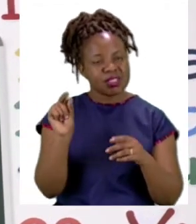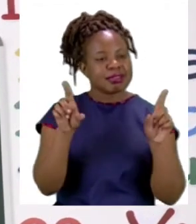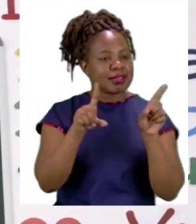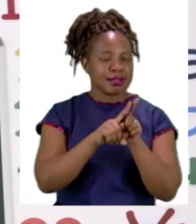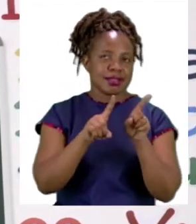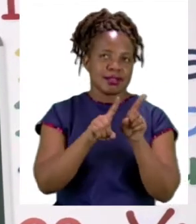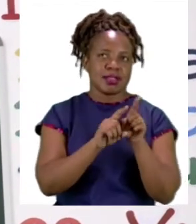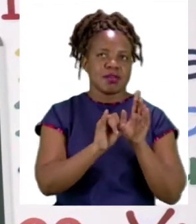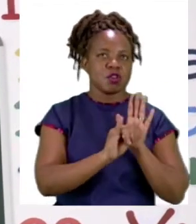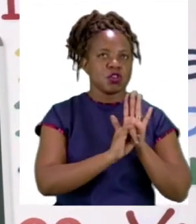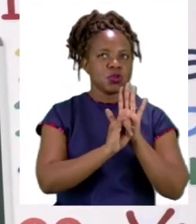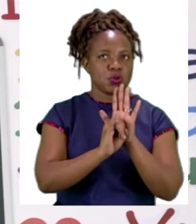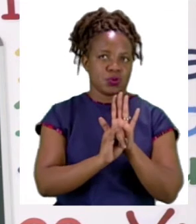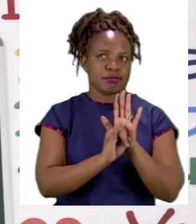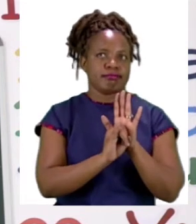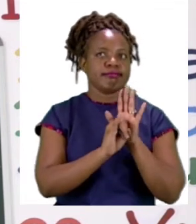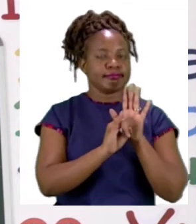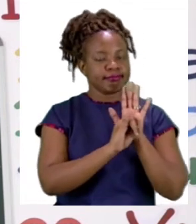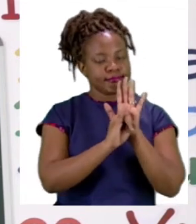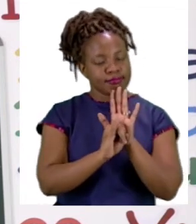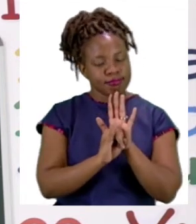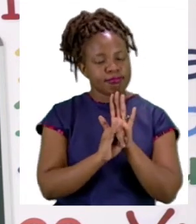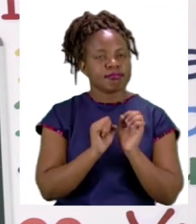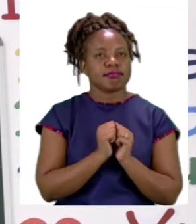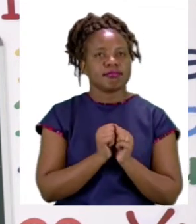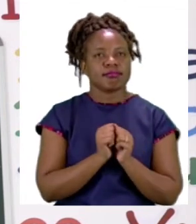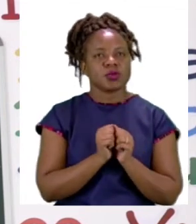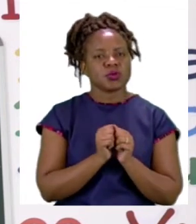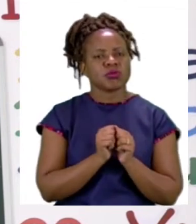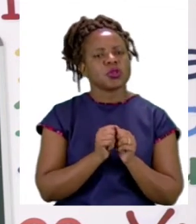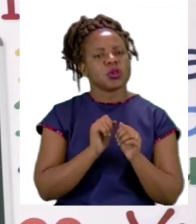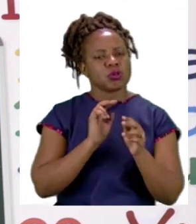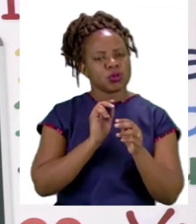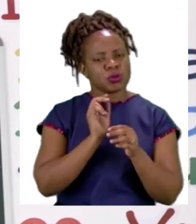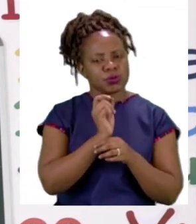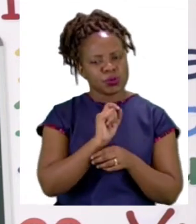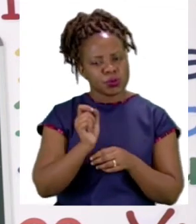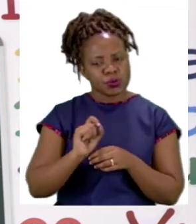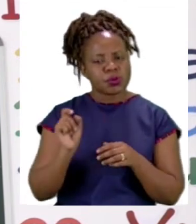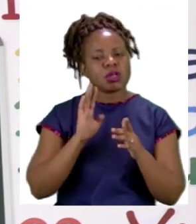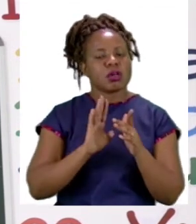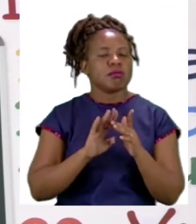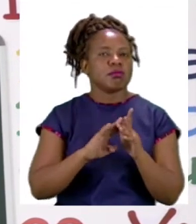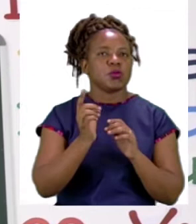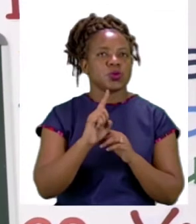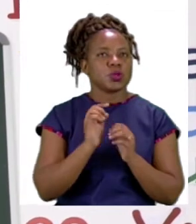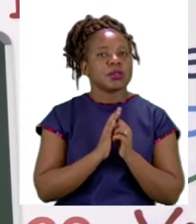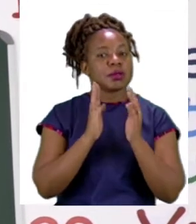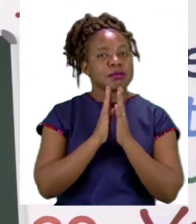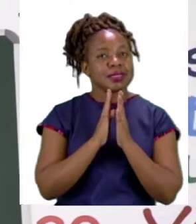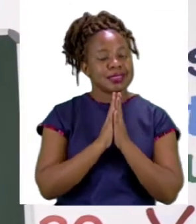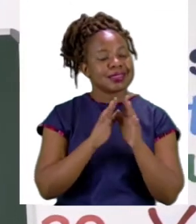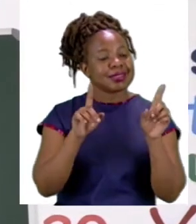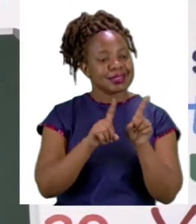I would also like you to write as well. So please take your pencil or your pen and follow with me. Remember, we need to